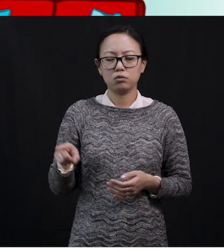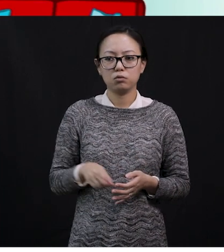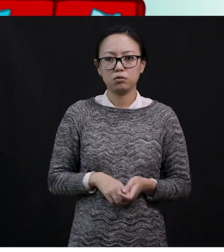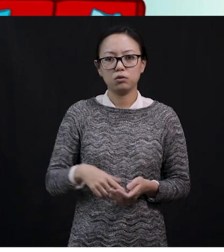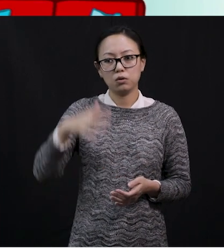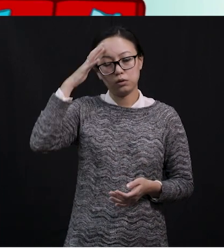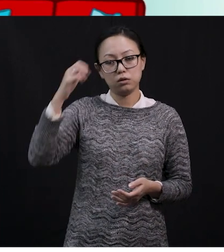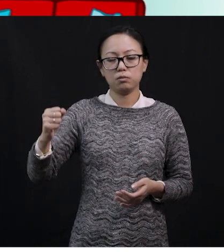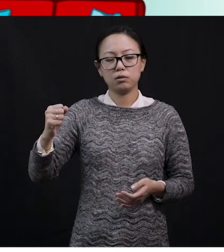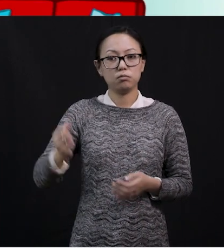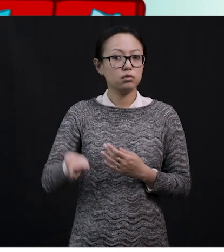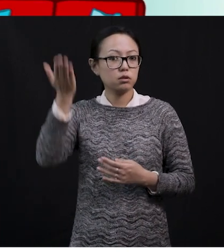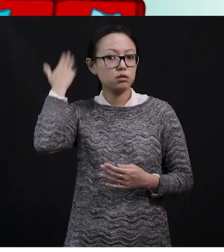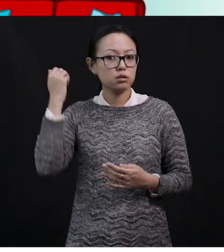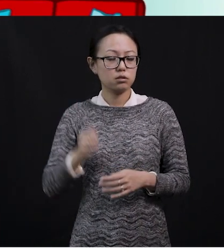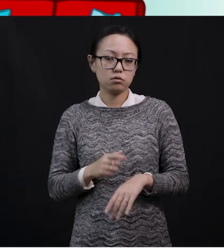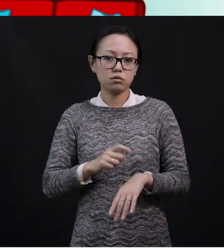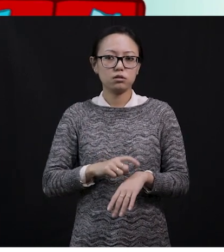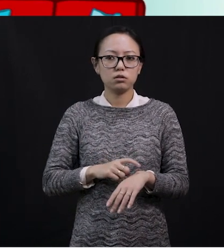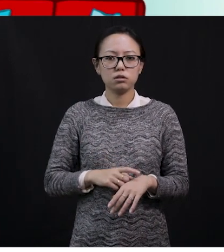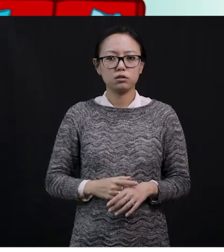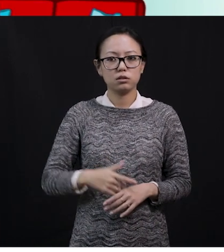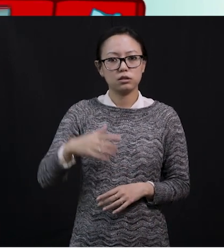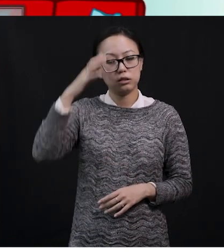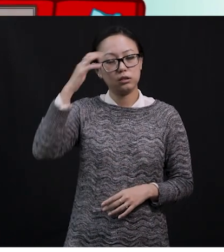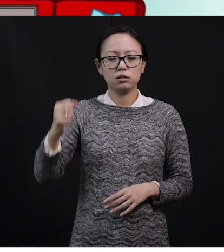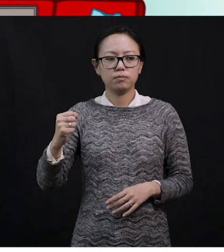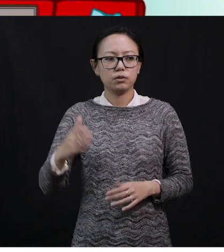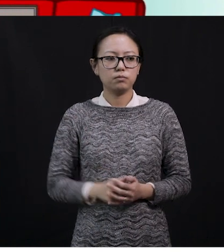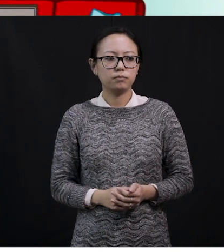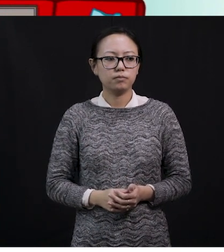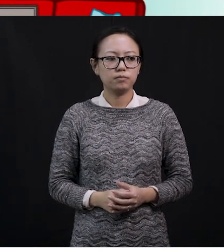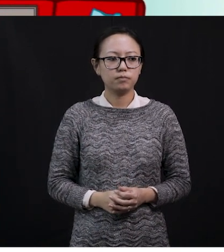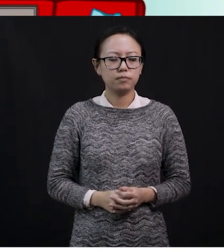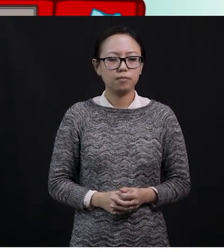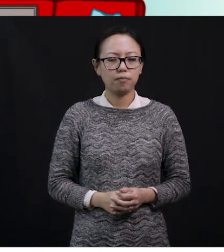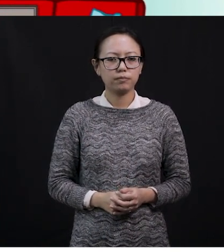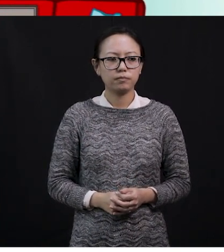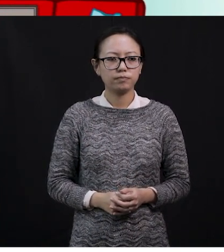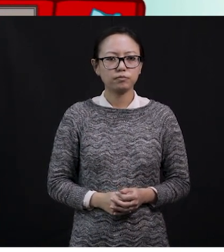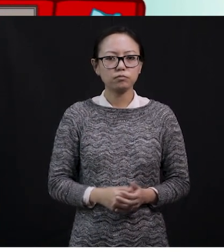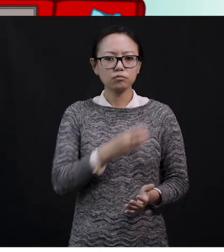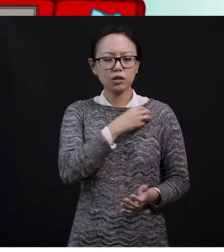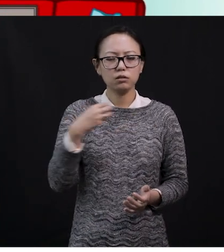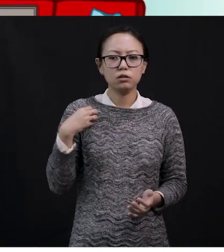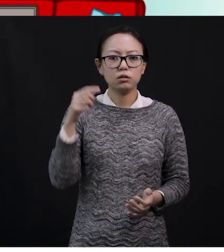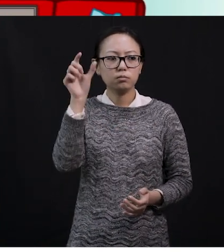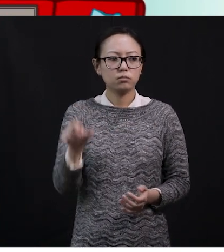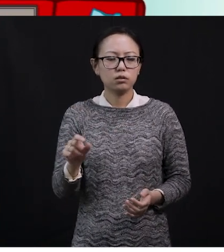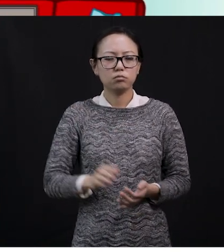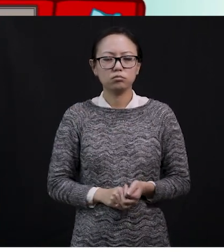his previous trip. So that was his suggestion, and the doctor prescribed tonic and tranquilizer